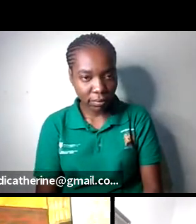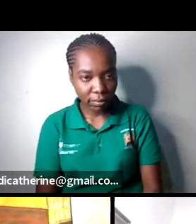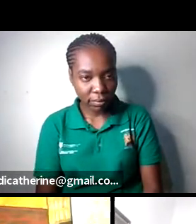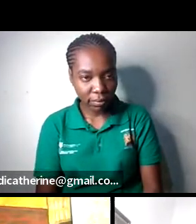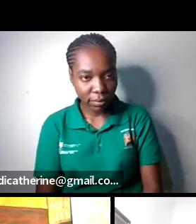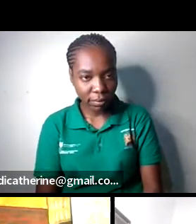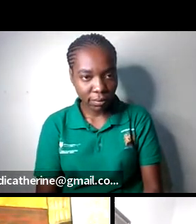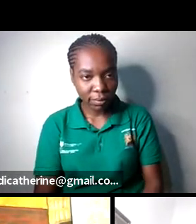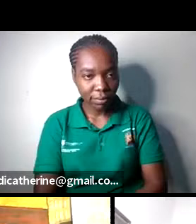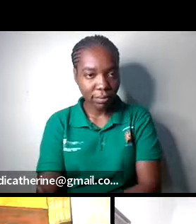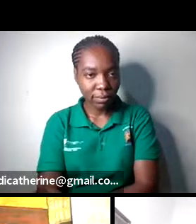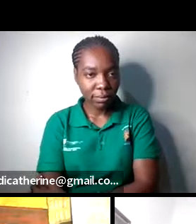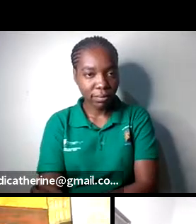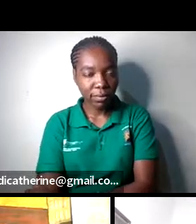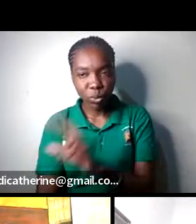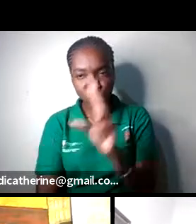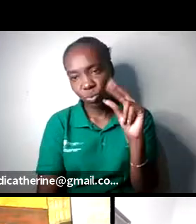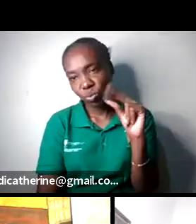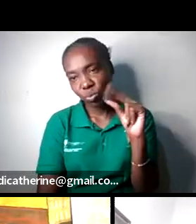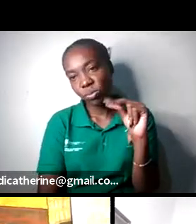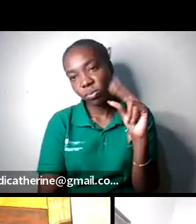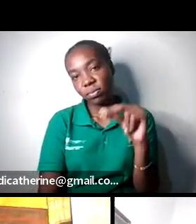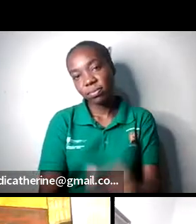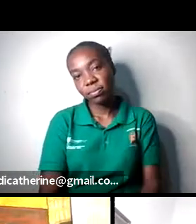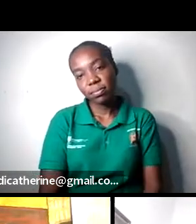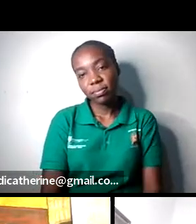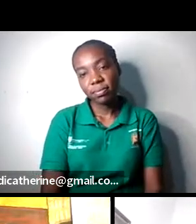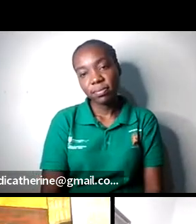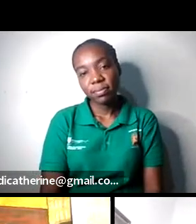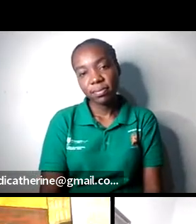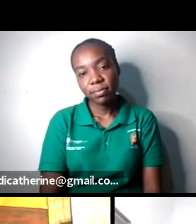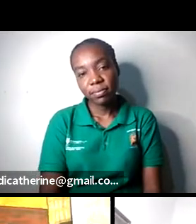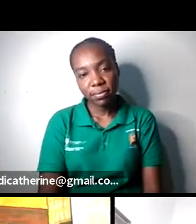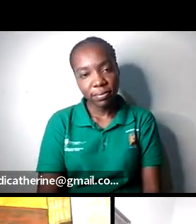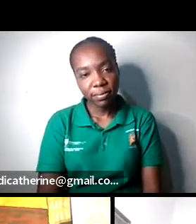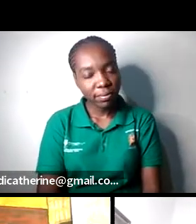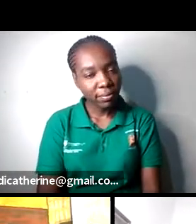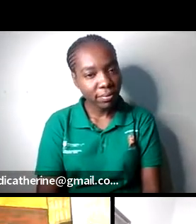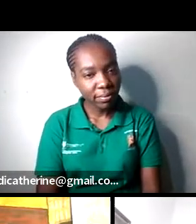No. There's a buffer. Oh.